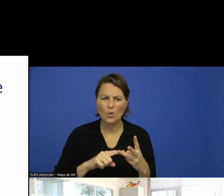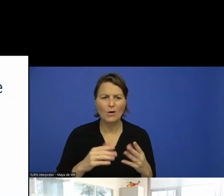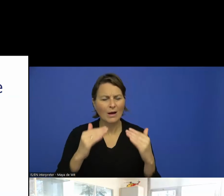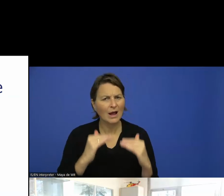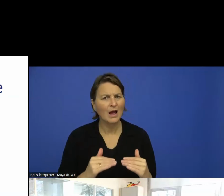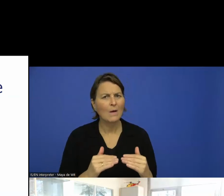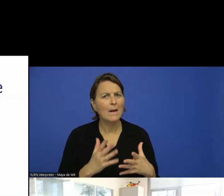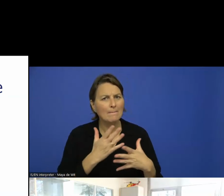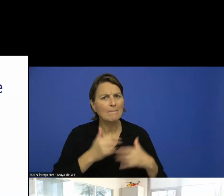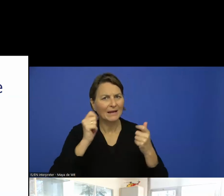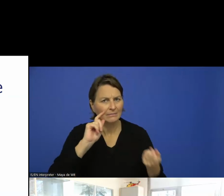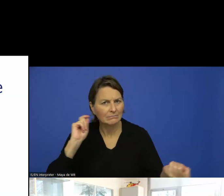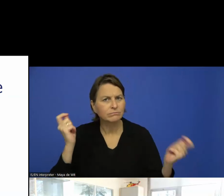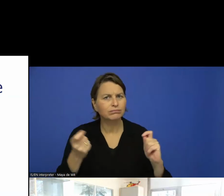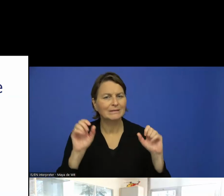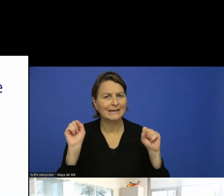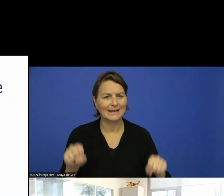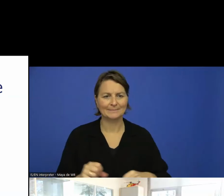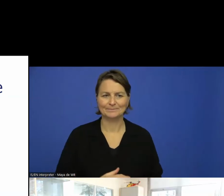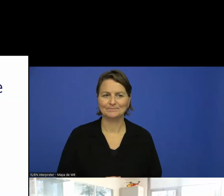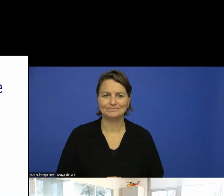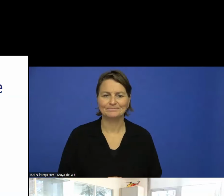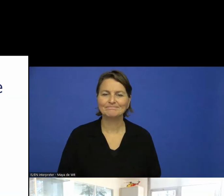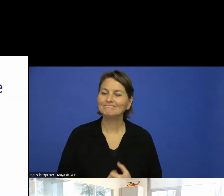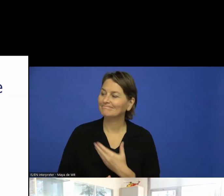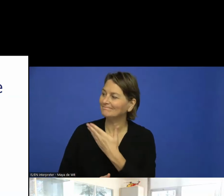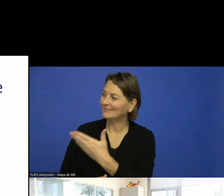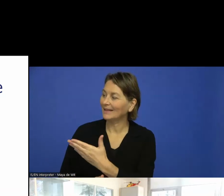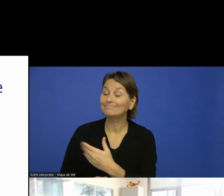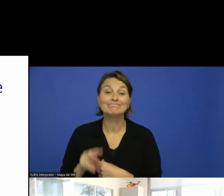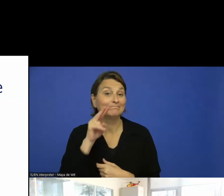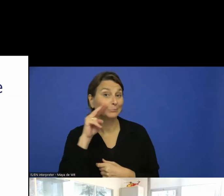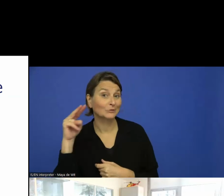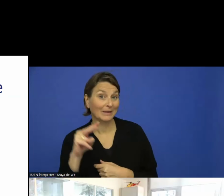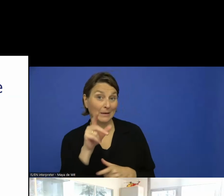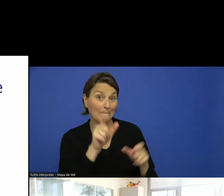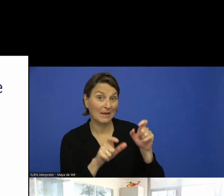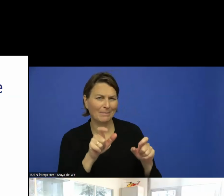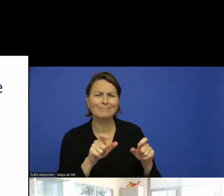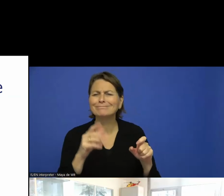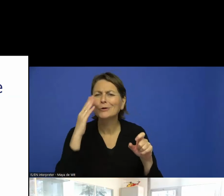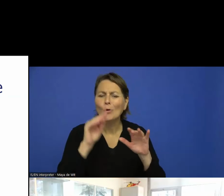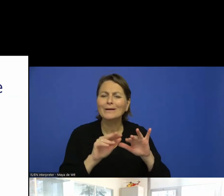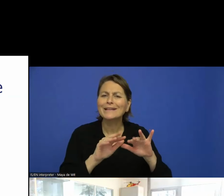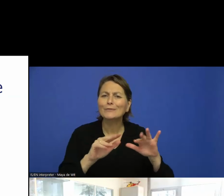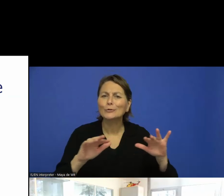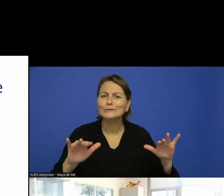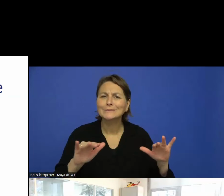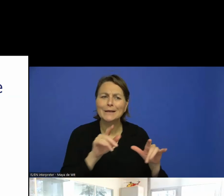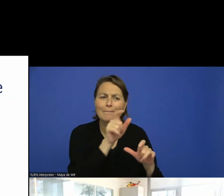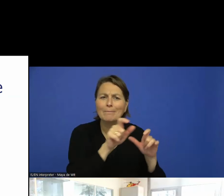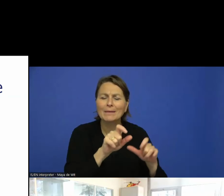from before. And then there's the people side, and we were thinking about diversity in the patient population, the